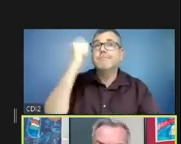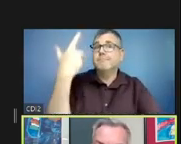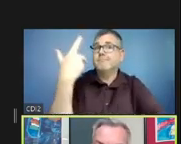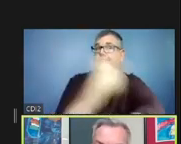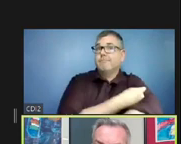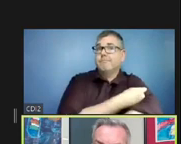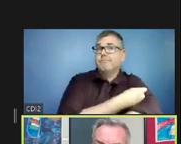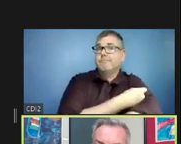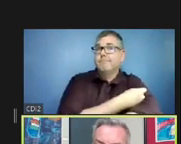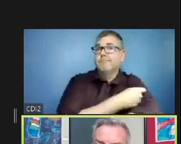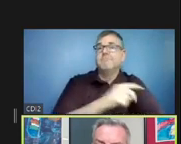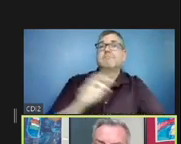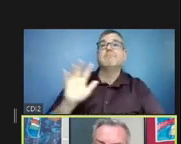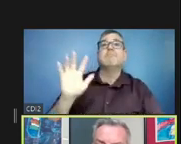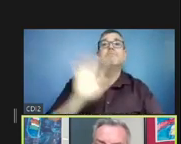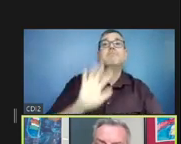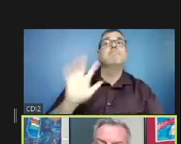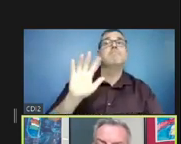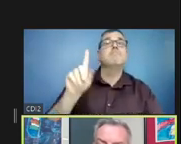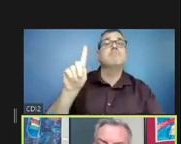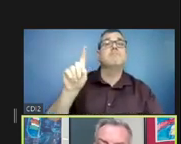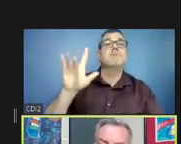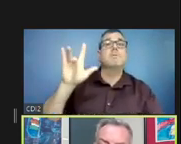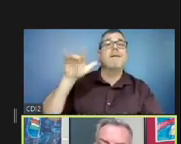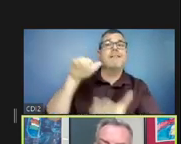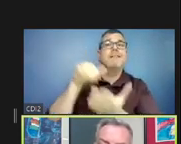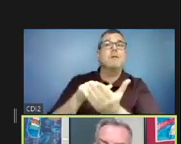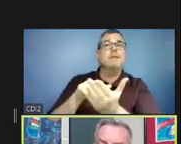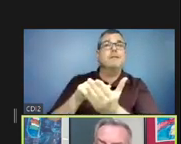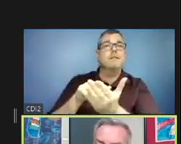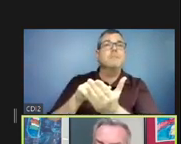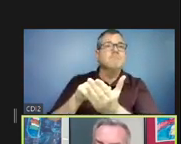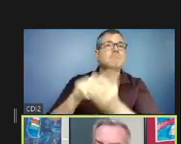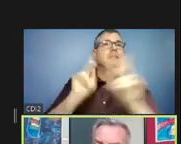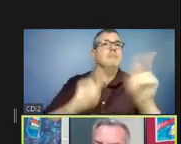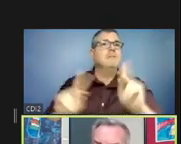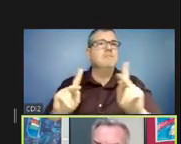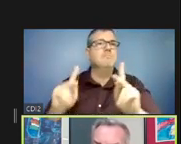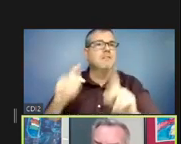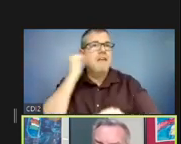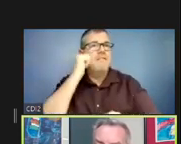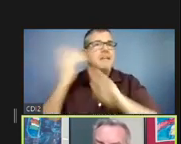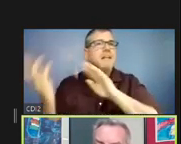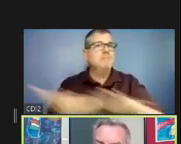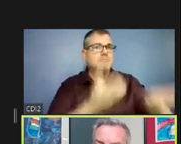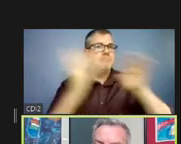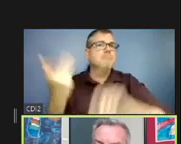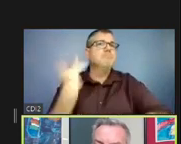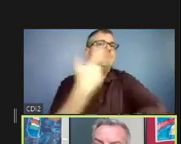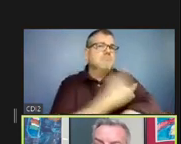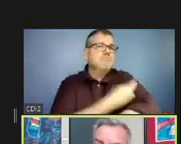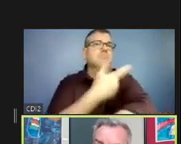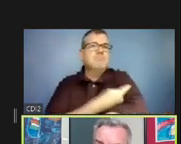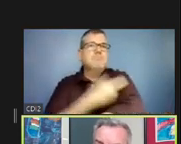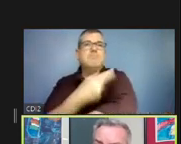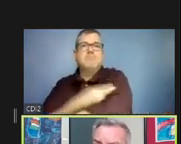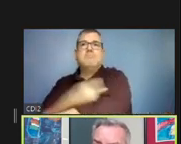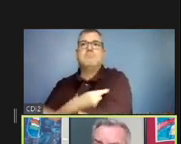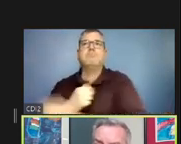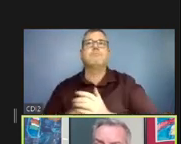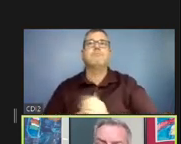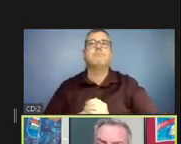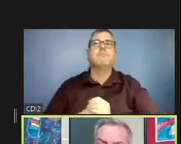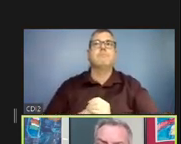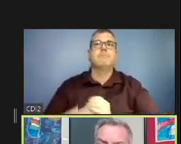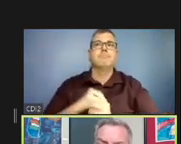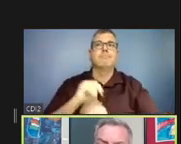about 125,000 people vaccinated per day. That's a tripling of doses from where we were at just the beginning of the